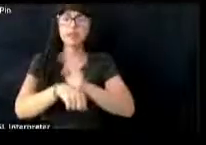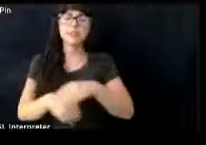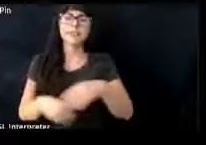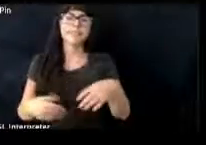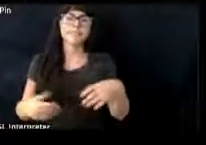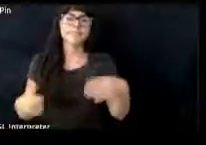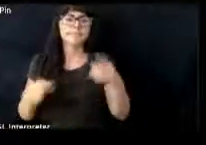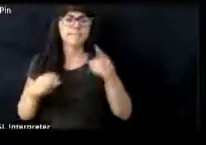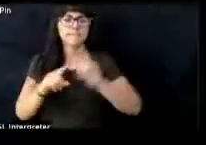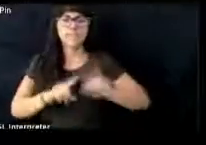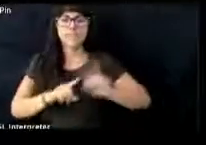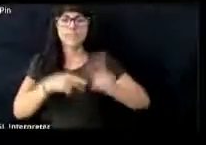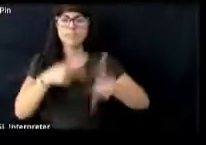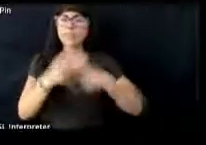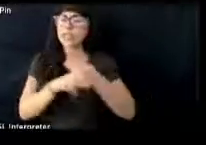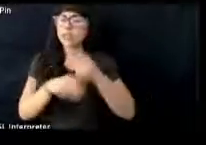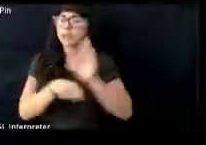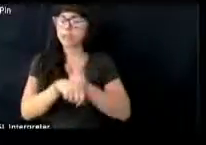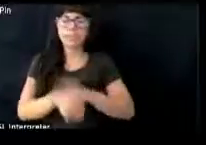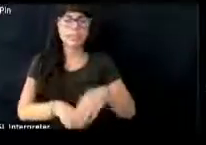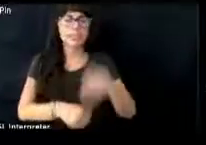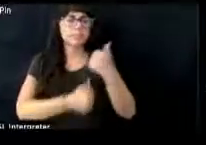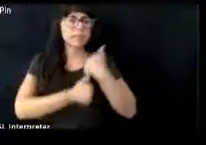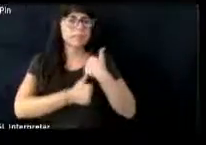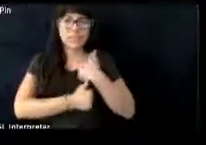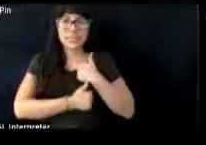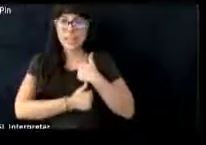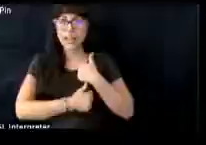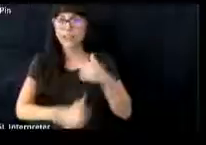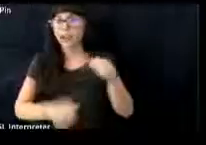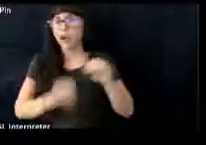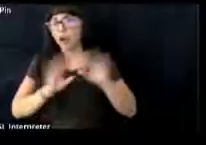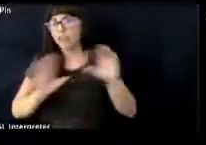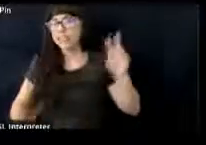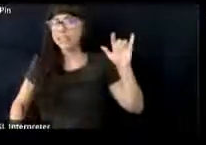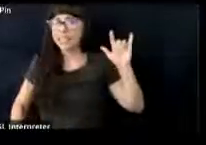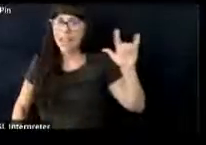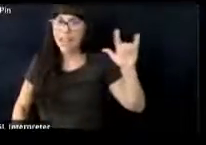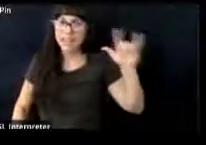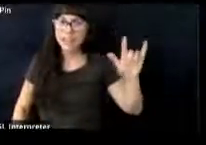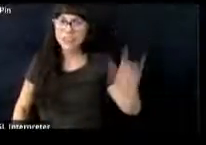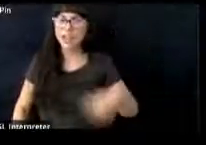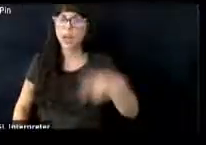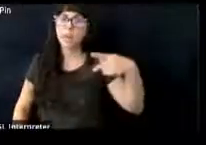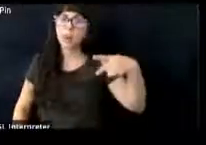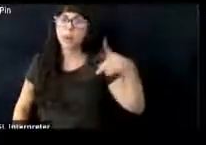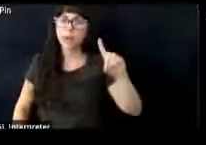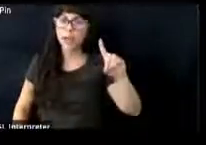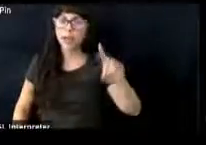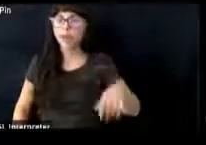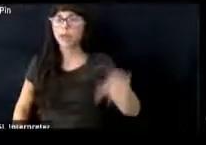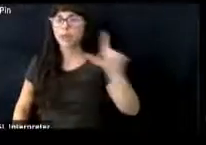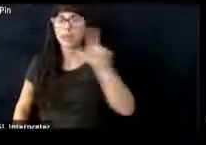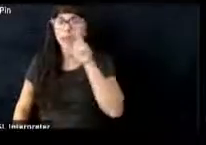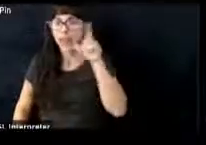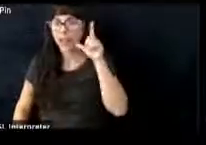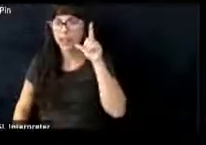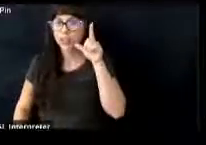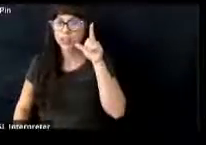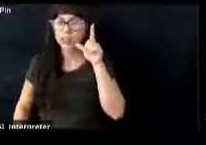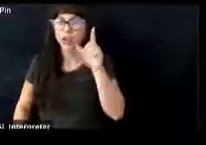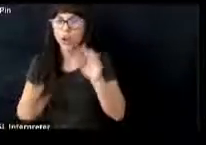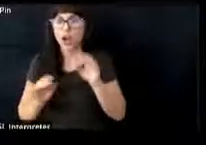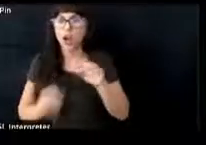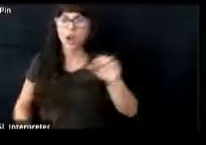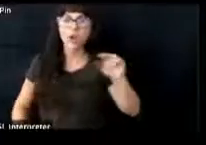many different types of businesses, military, obviously aviation, Palmdale, Lancaster, obviously with Northrop, but a